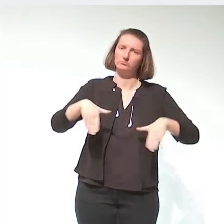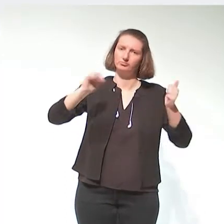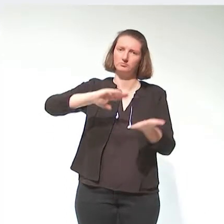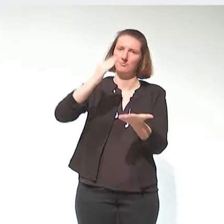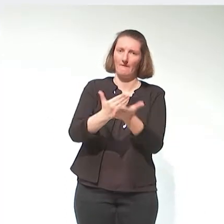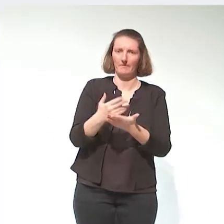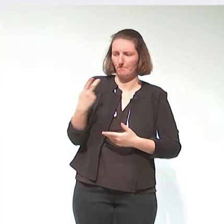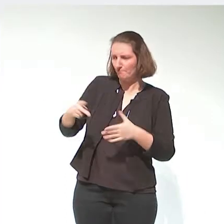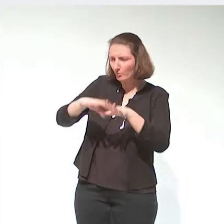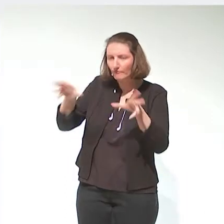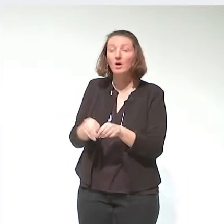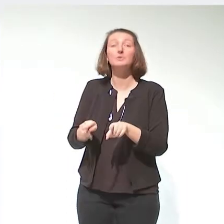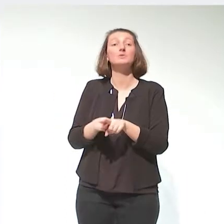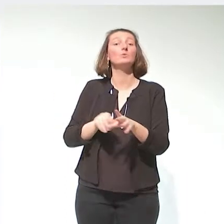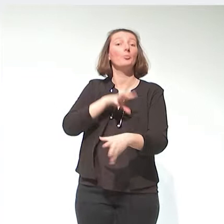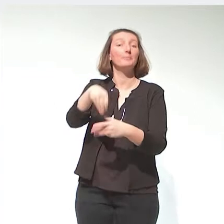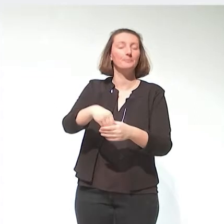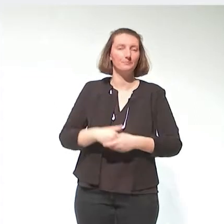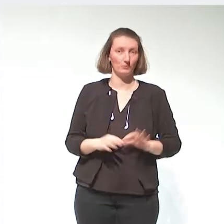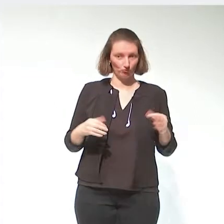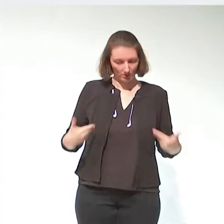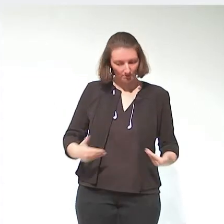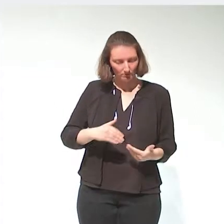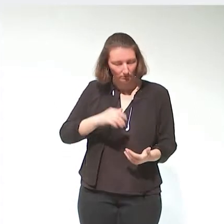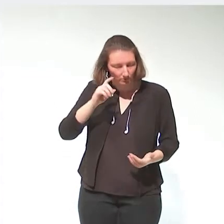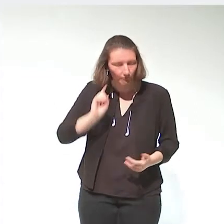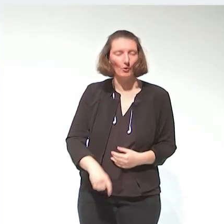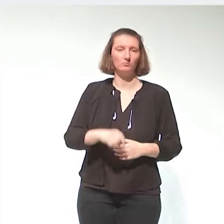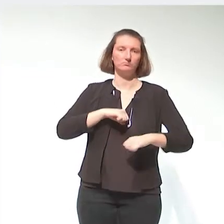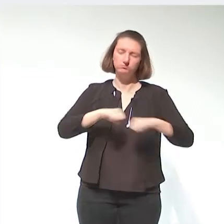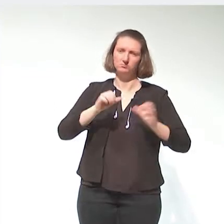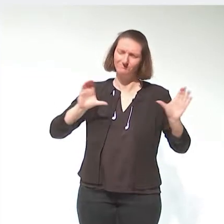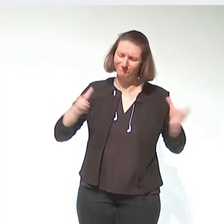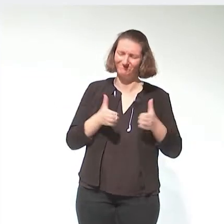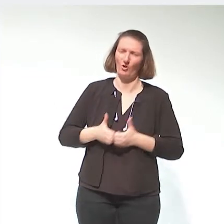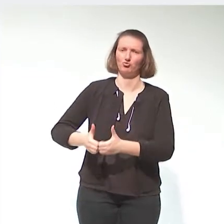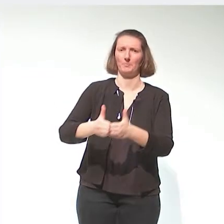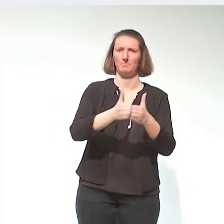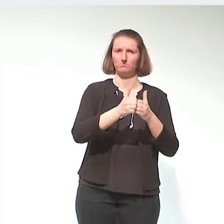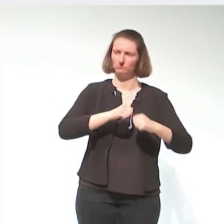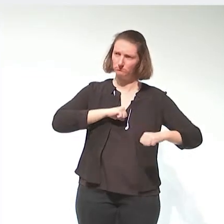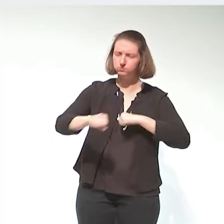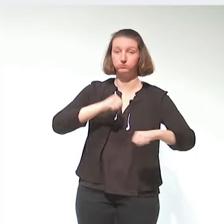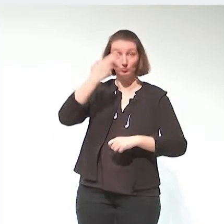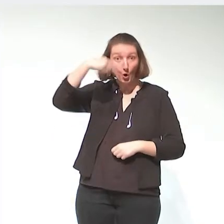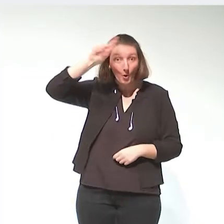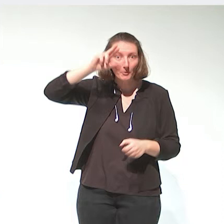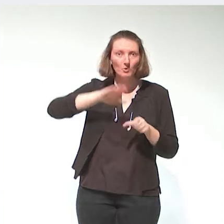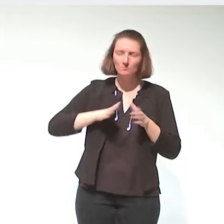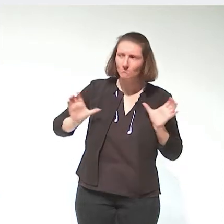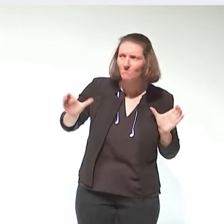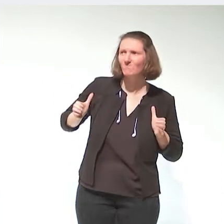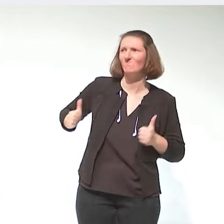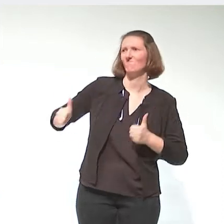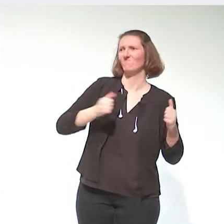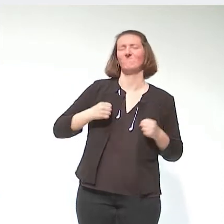right. And there are many additional obstacles to PWDs and their families in their daily lives. So the time has come